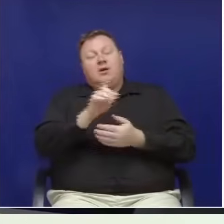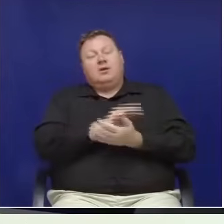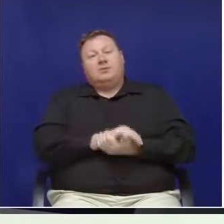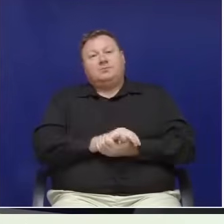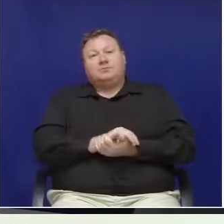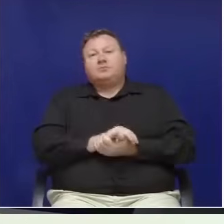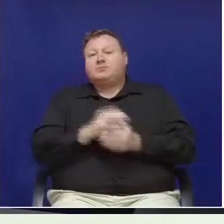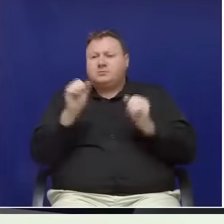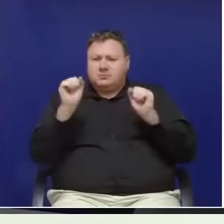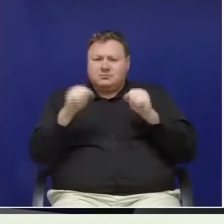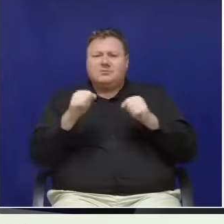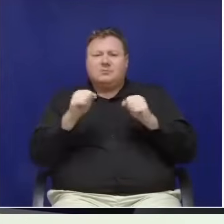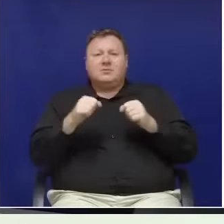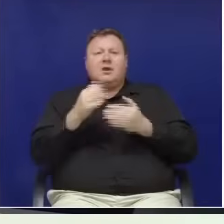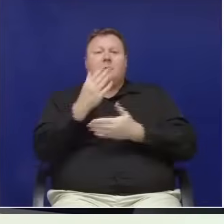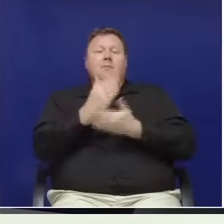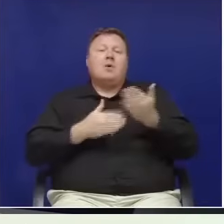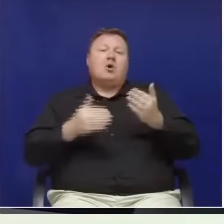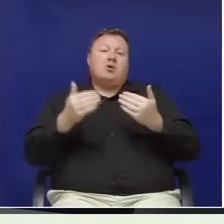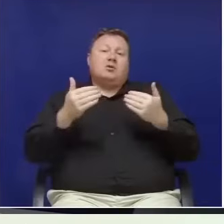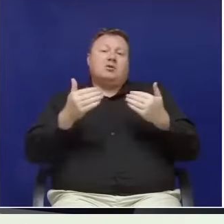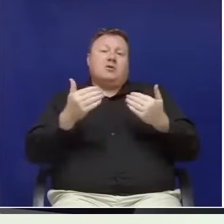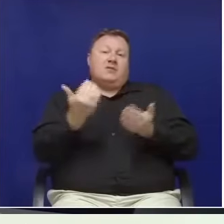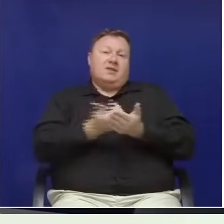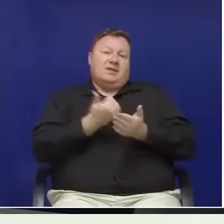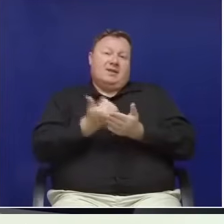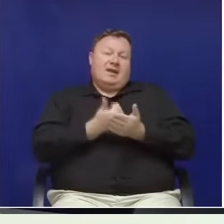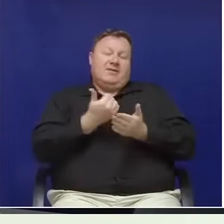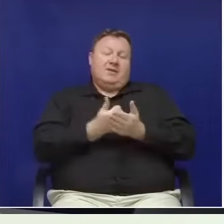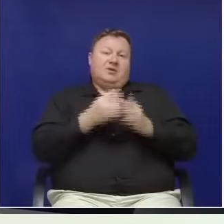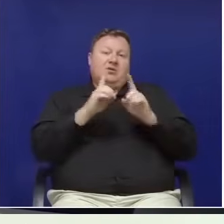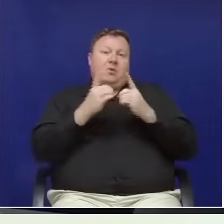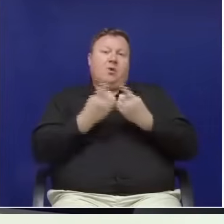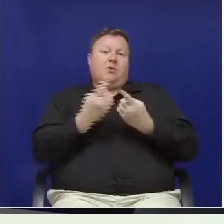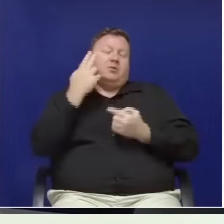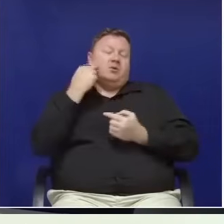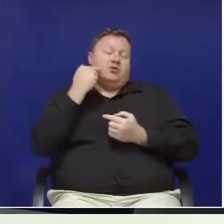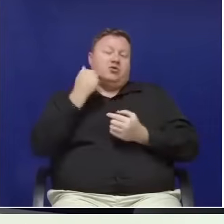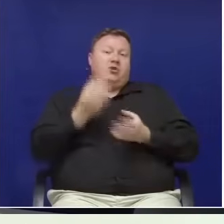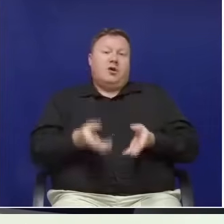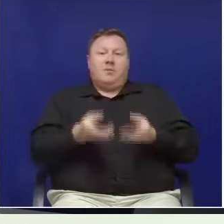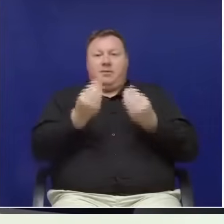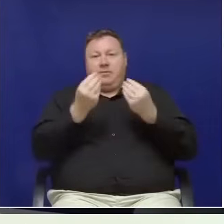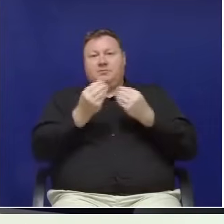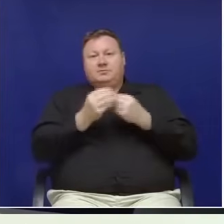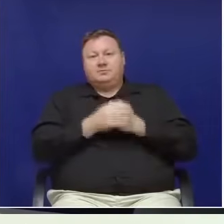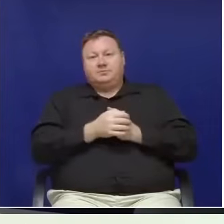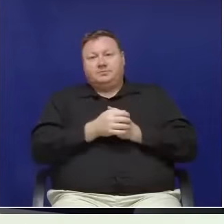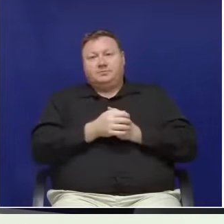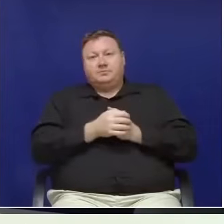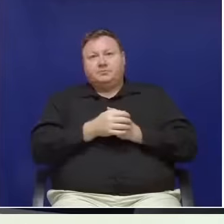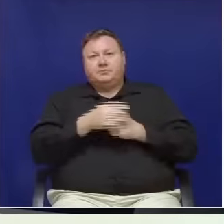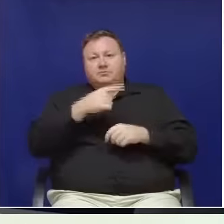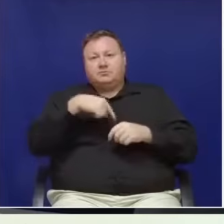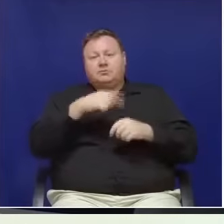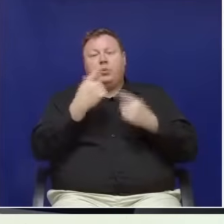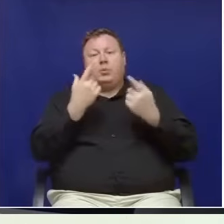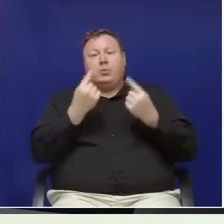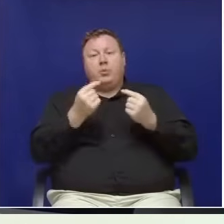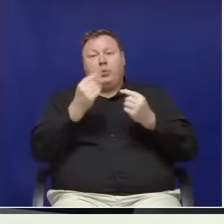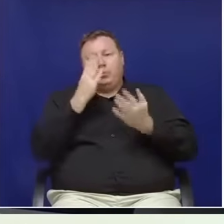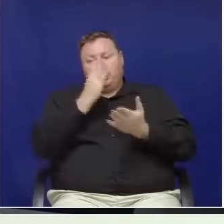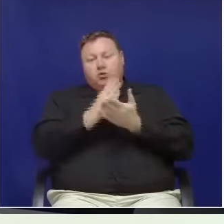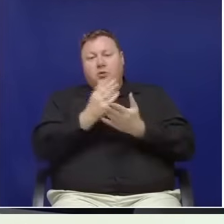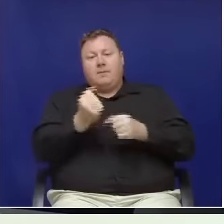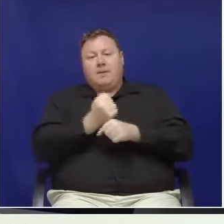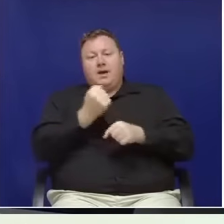of the savings the department is trying to obtain by self-sufficiency, we do ensure that